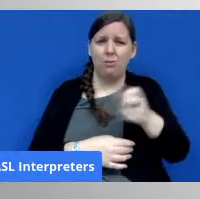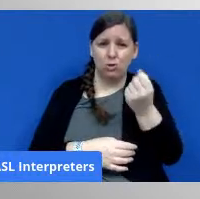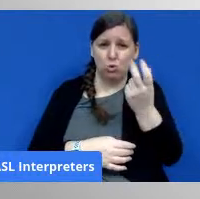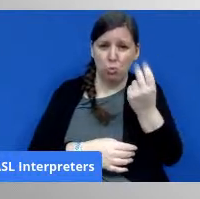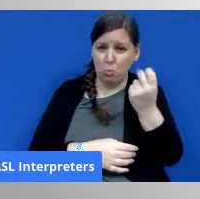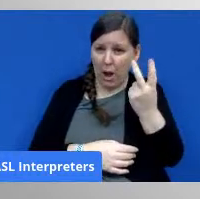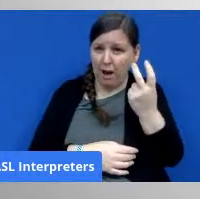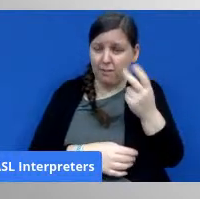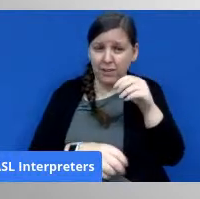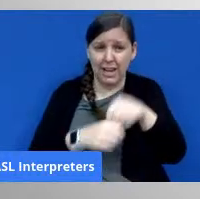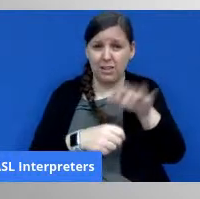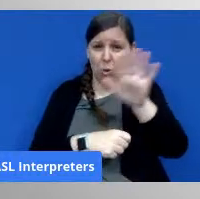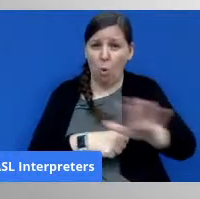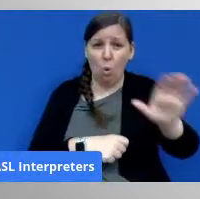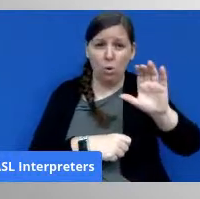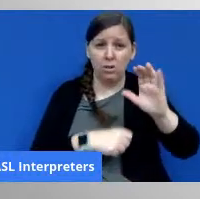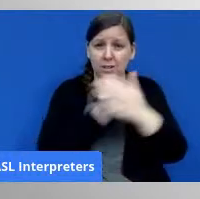And